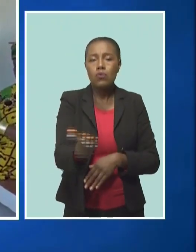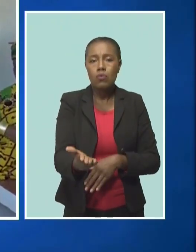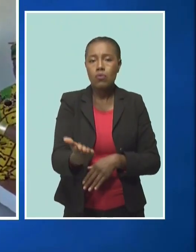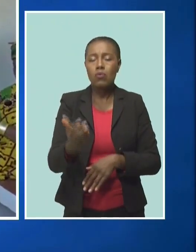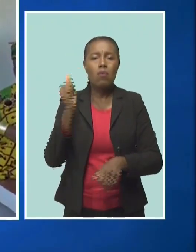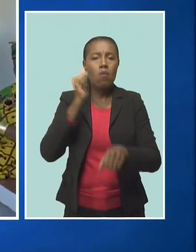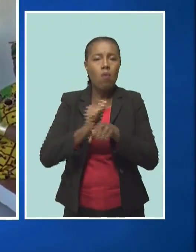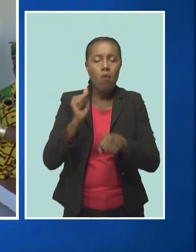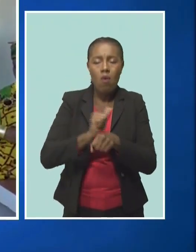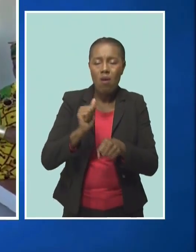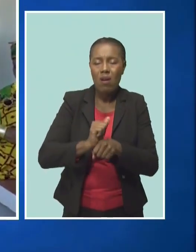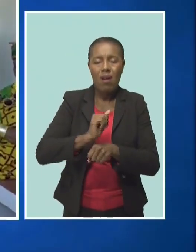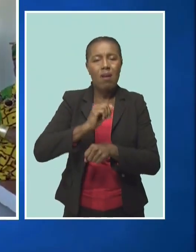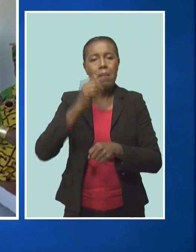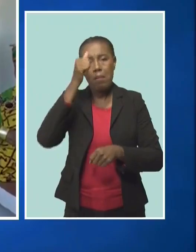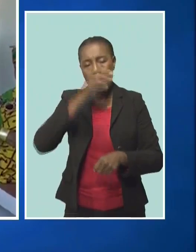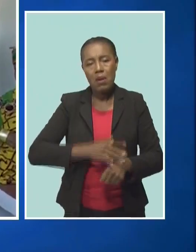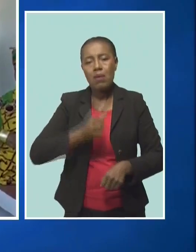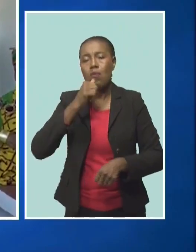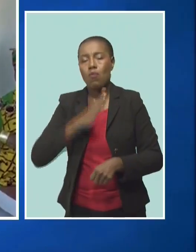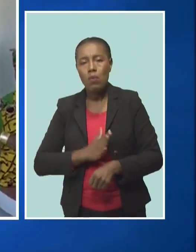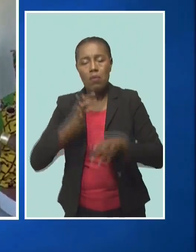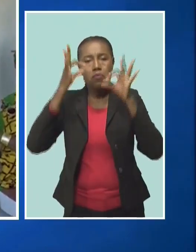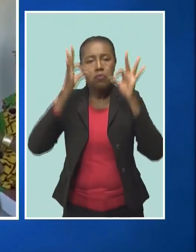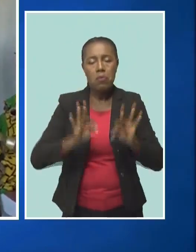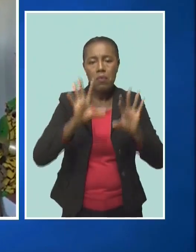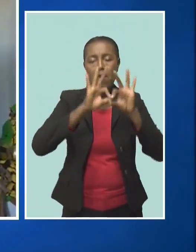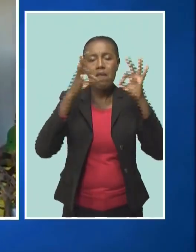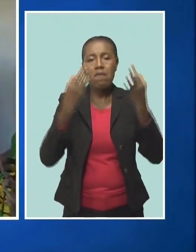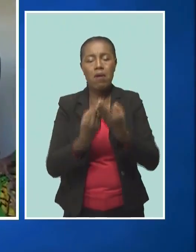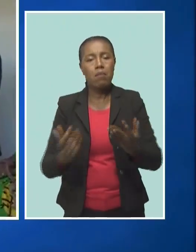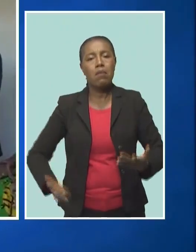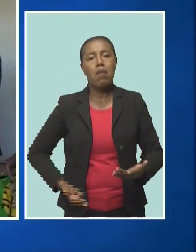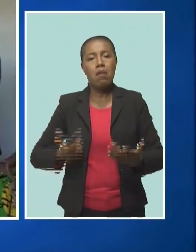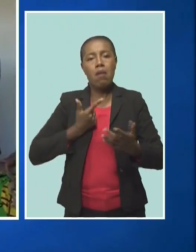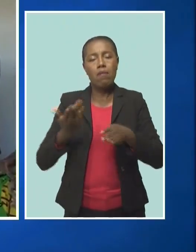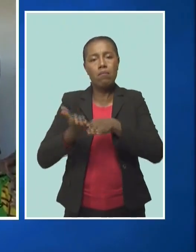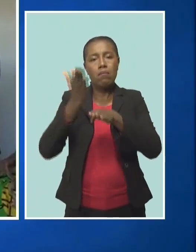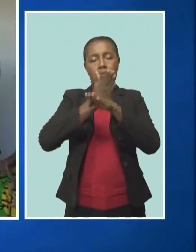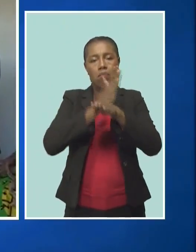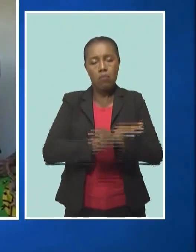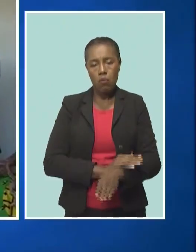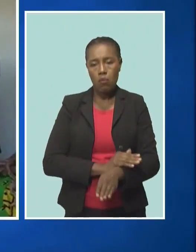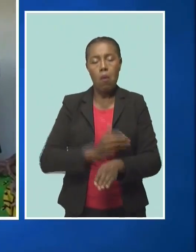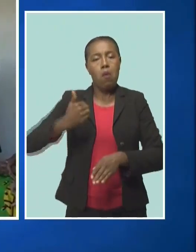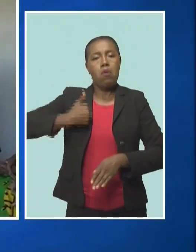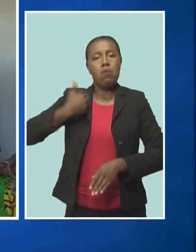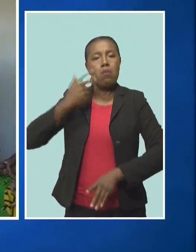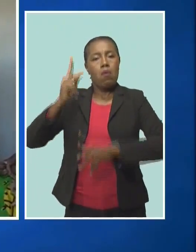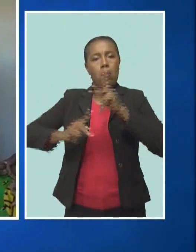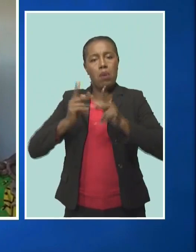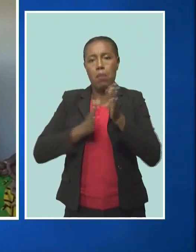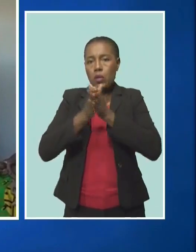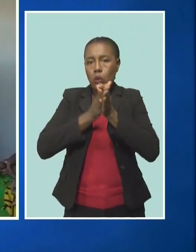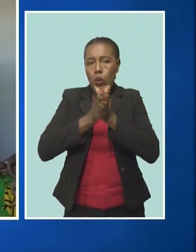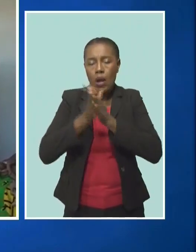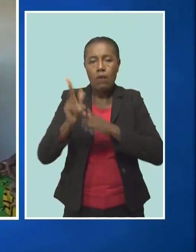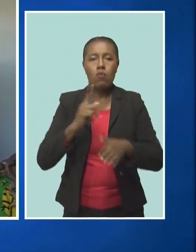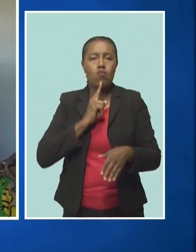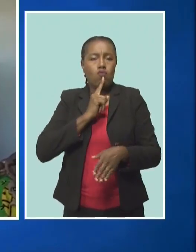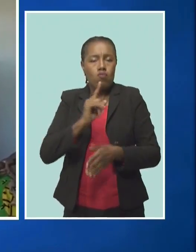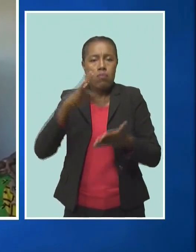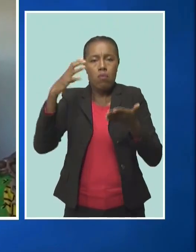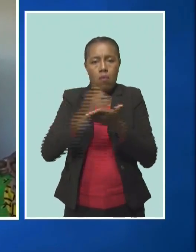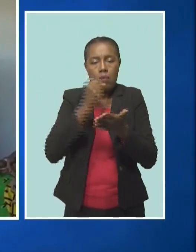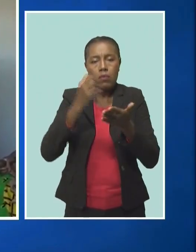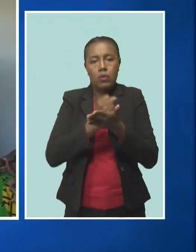women determined to build a better life for their families. Our young people eager for real opportunities